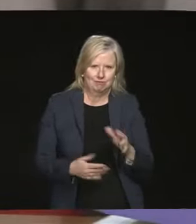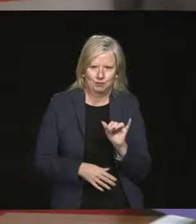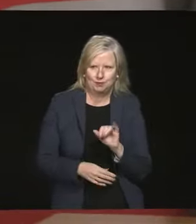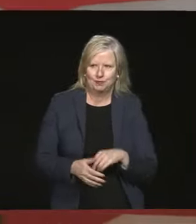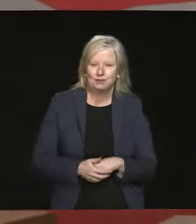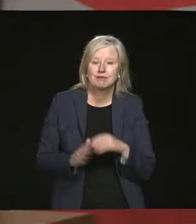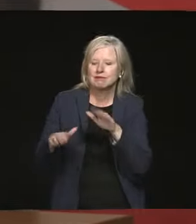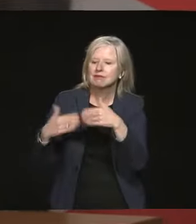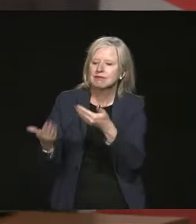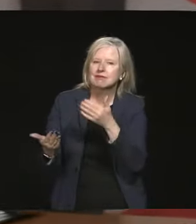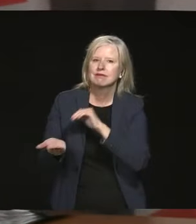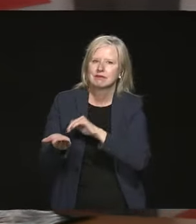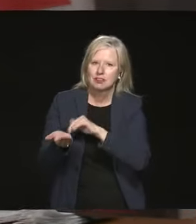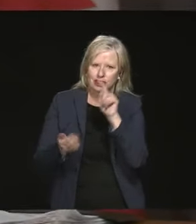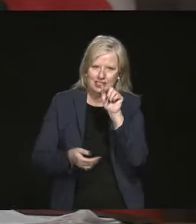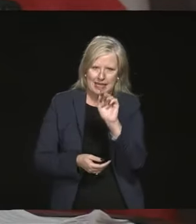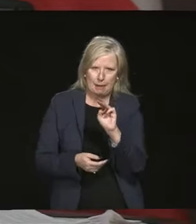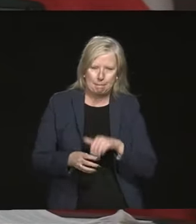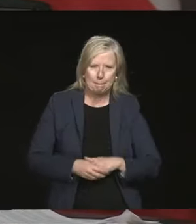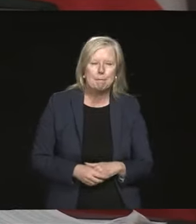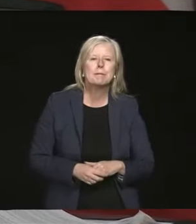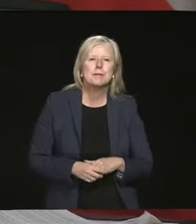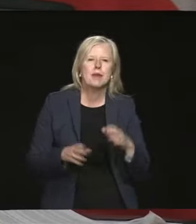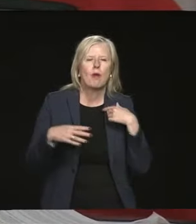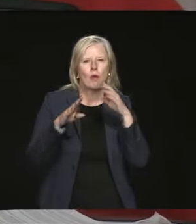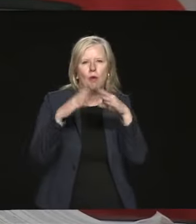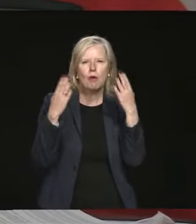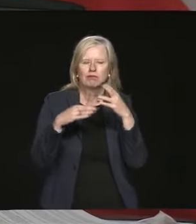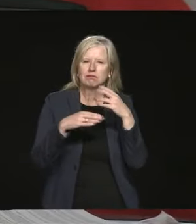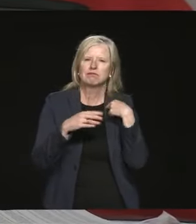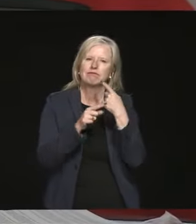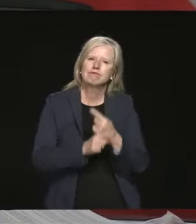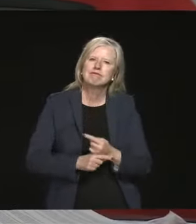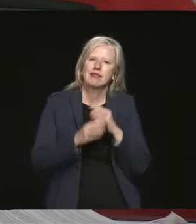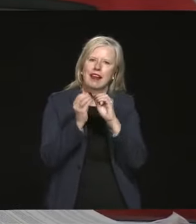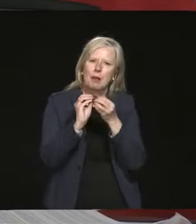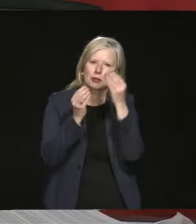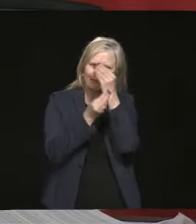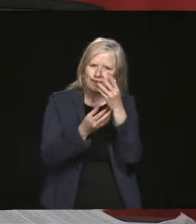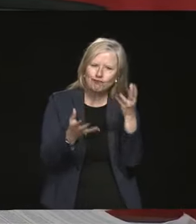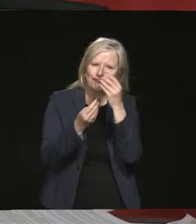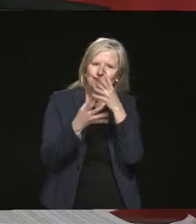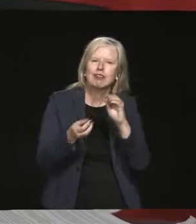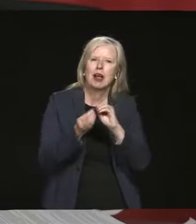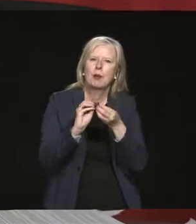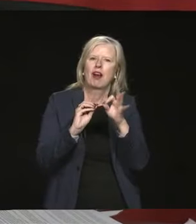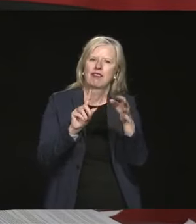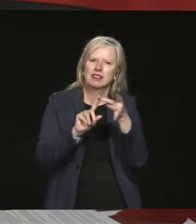I'll begin with our usual update on the number of COVID-19 cases in Canada. There are now